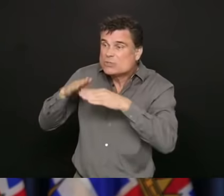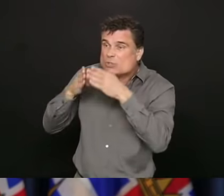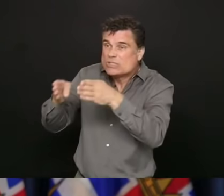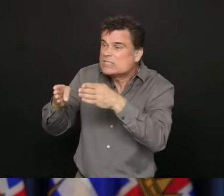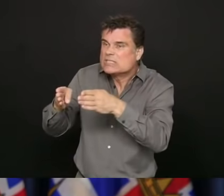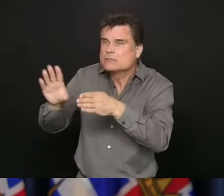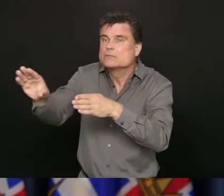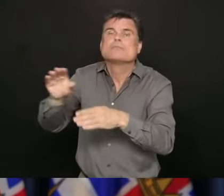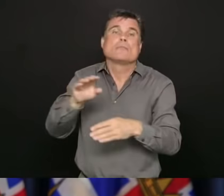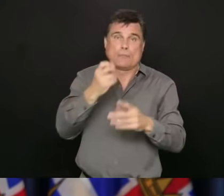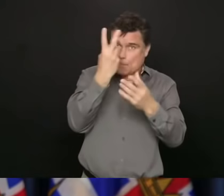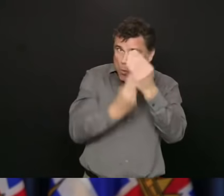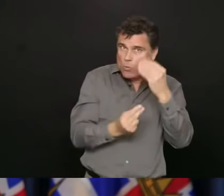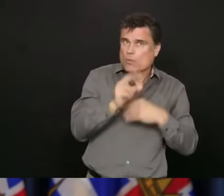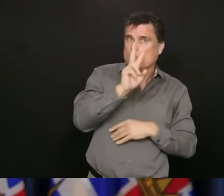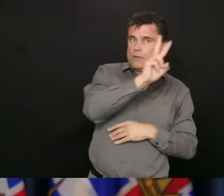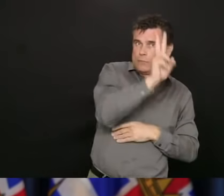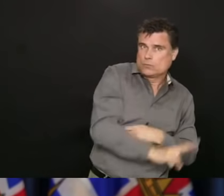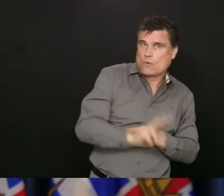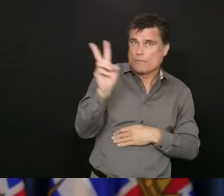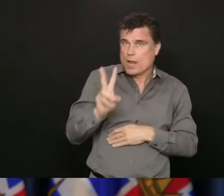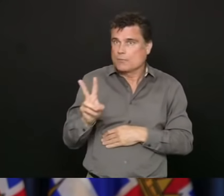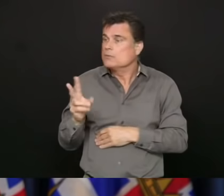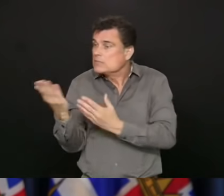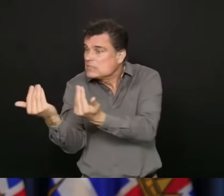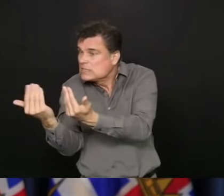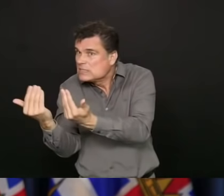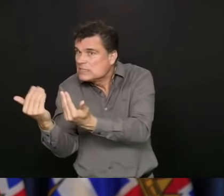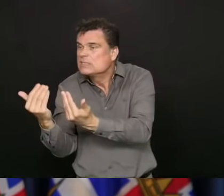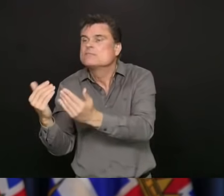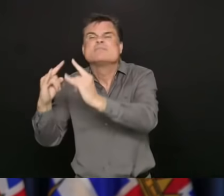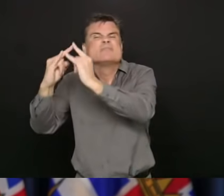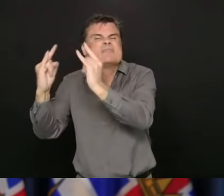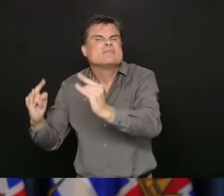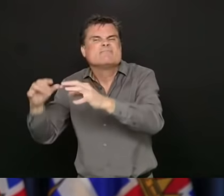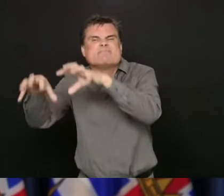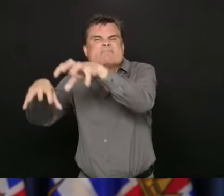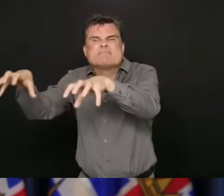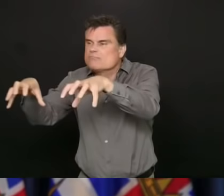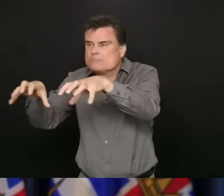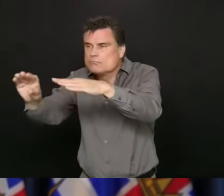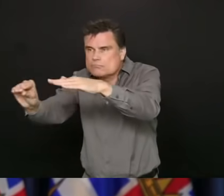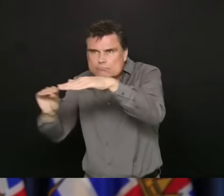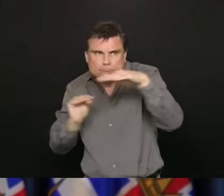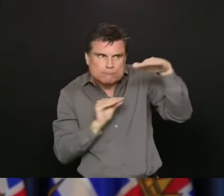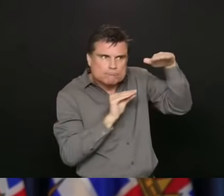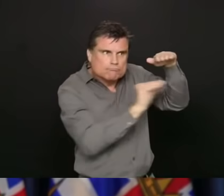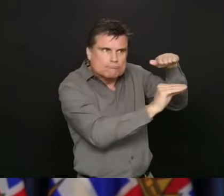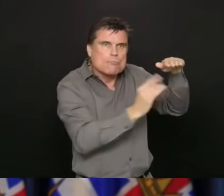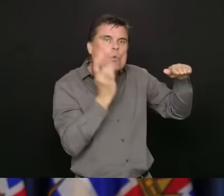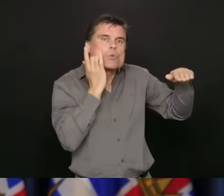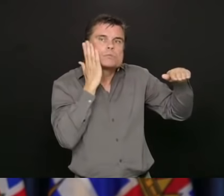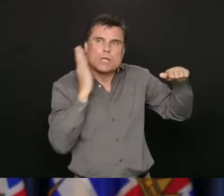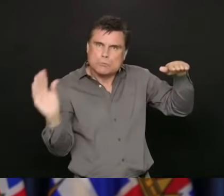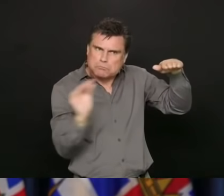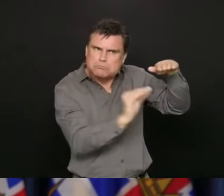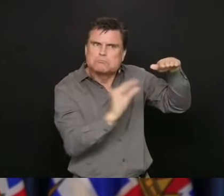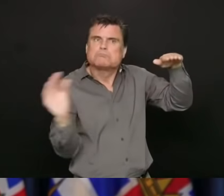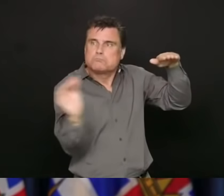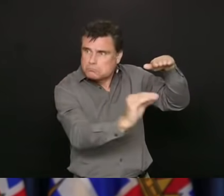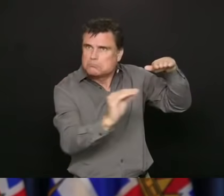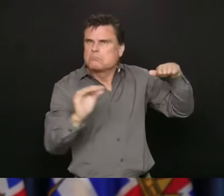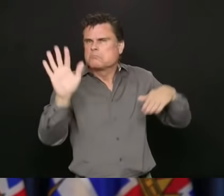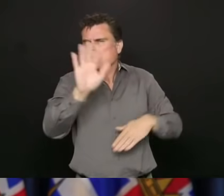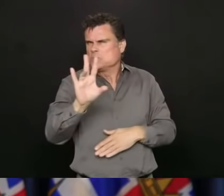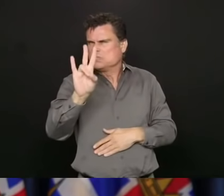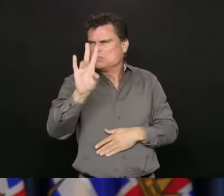services that were assessed at the time, those are privacy questions, but they were largely to do with mental health, any addiction issues,